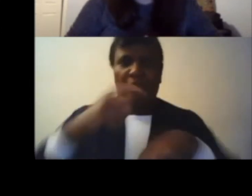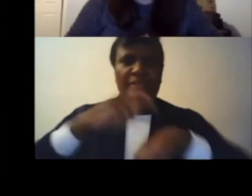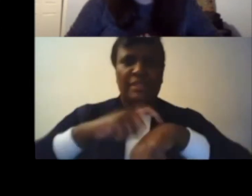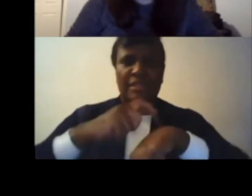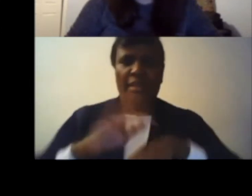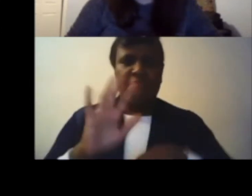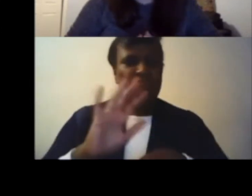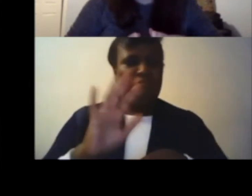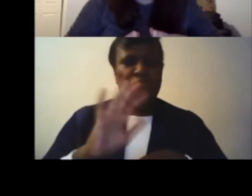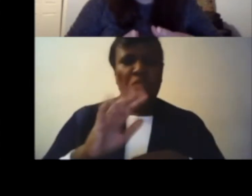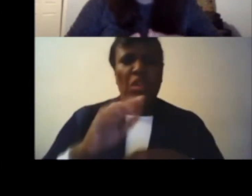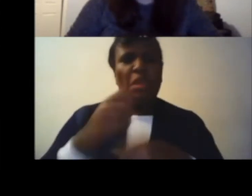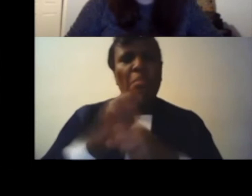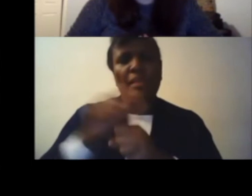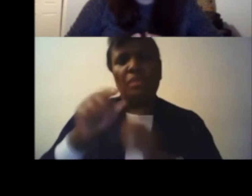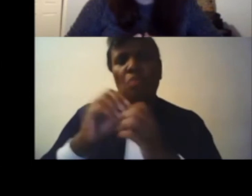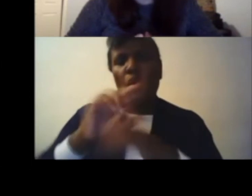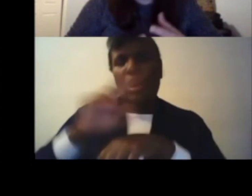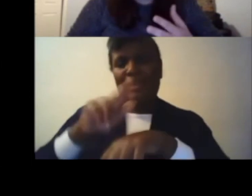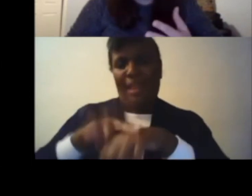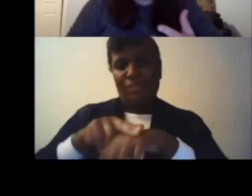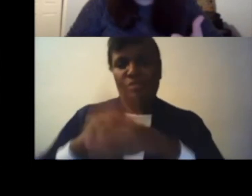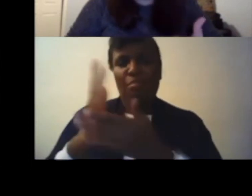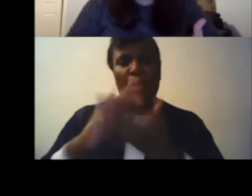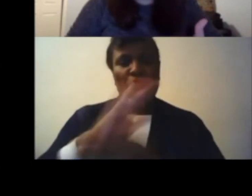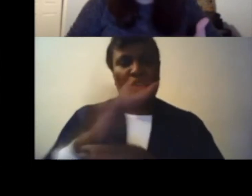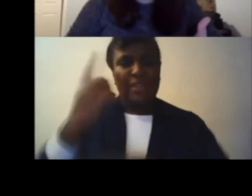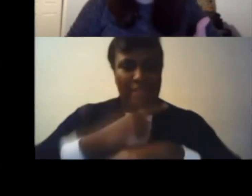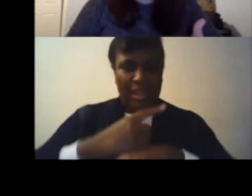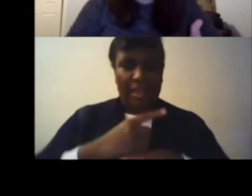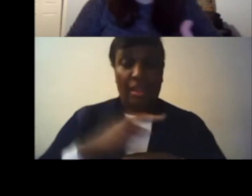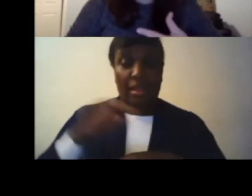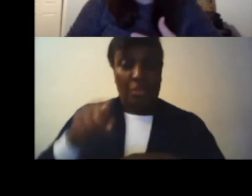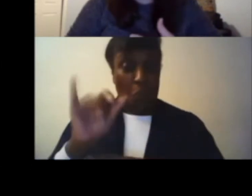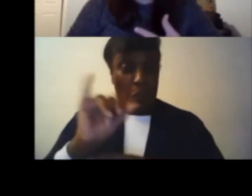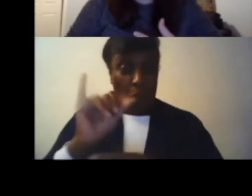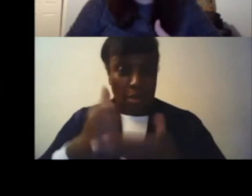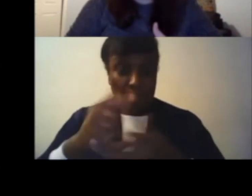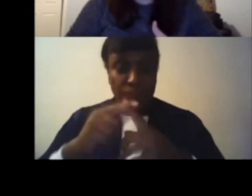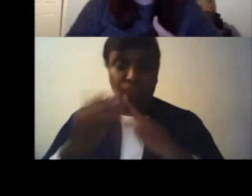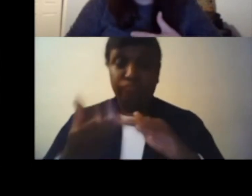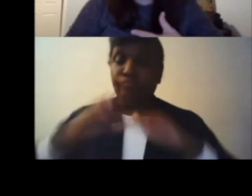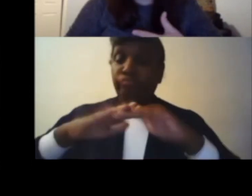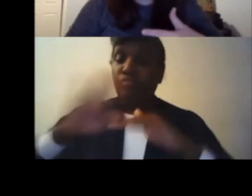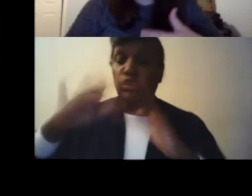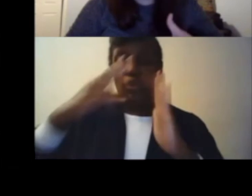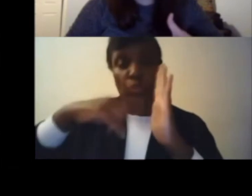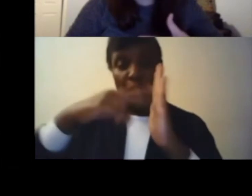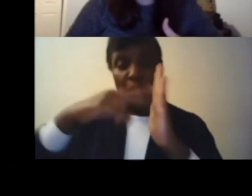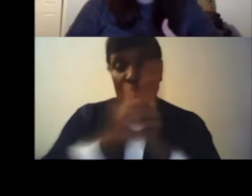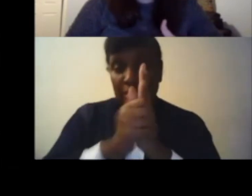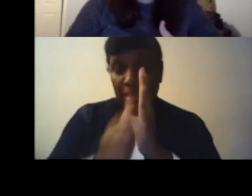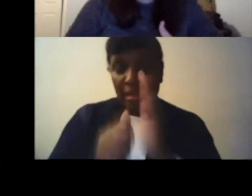part of your day where you're also increasing reading skills and the ability for a child to take in some kind of symbolic